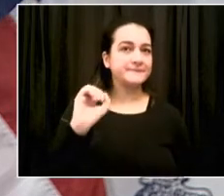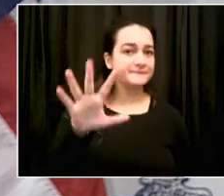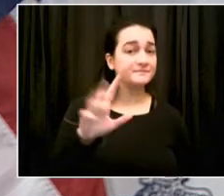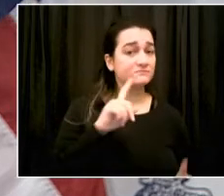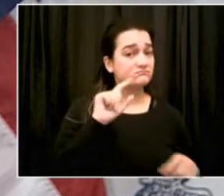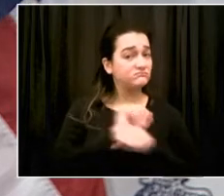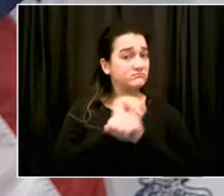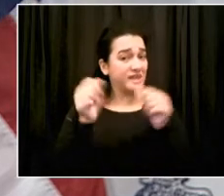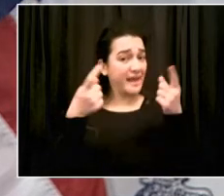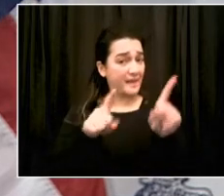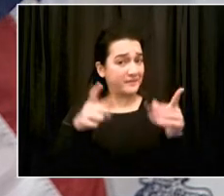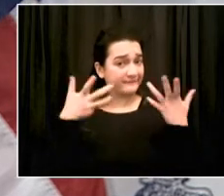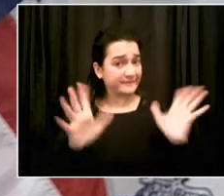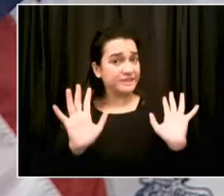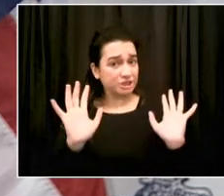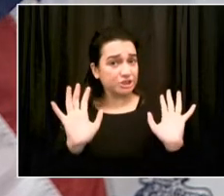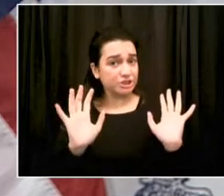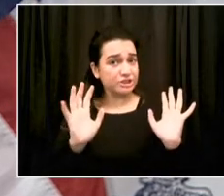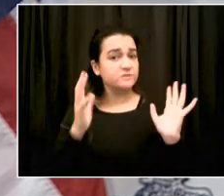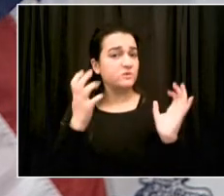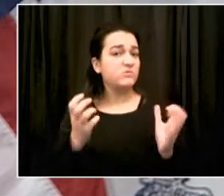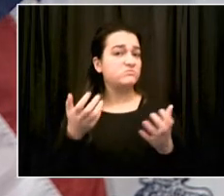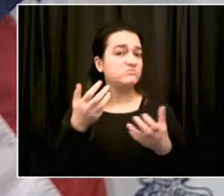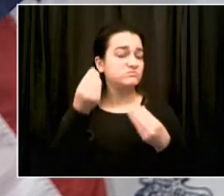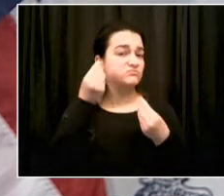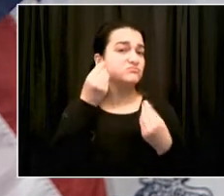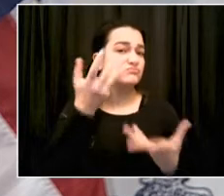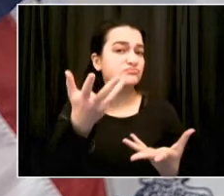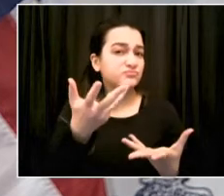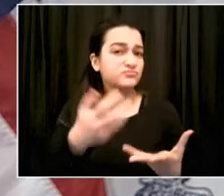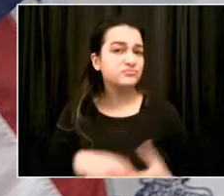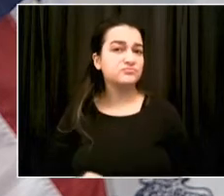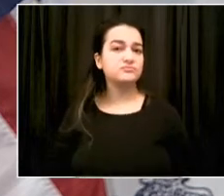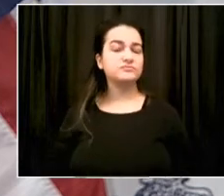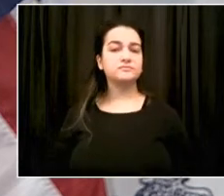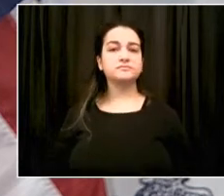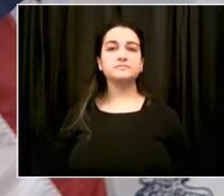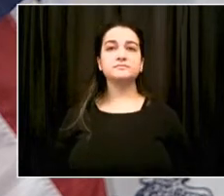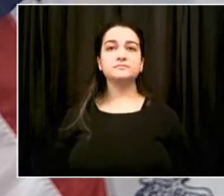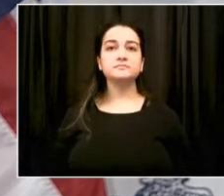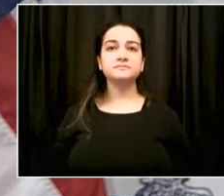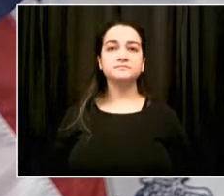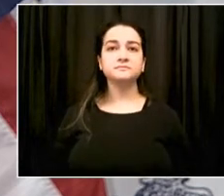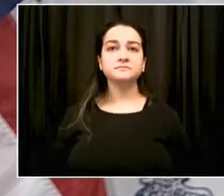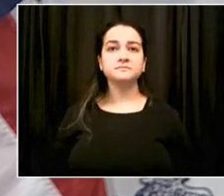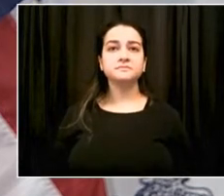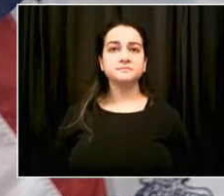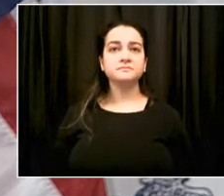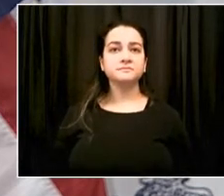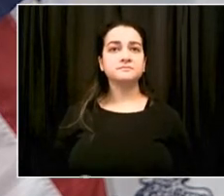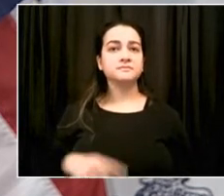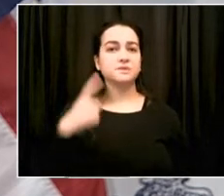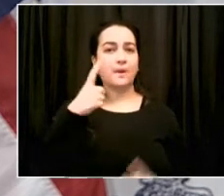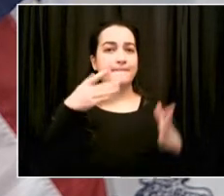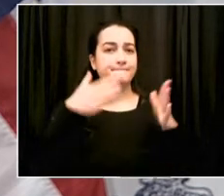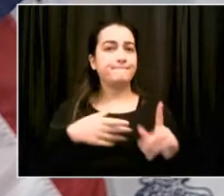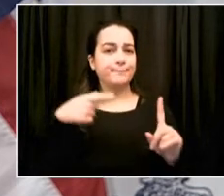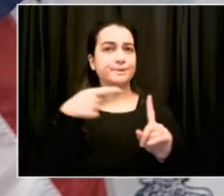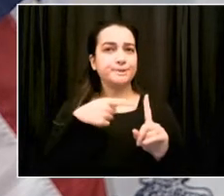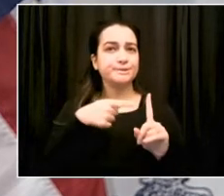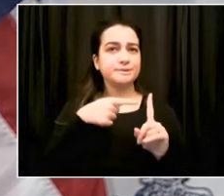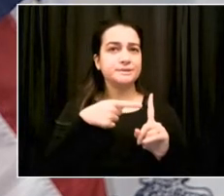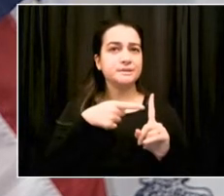Harana Fall is someone who epitomizes the New York City dream, the American dream, came here to create a better